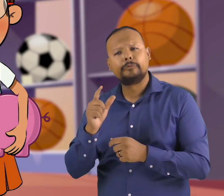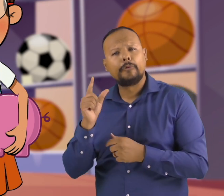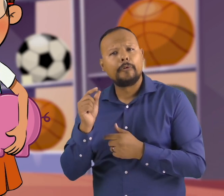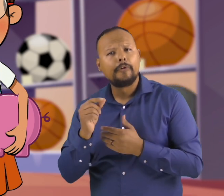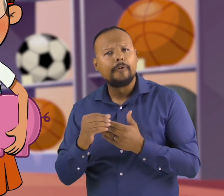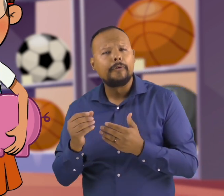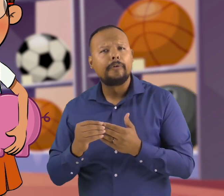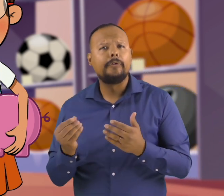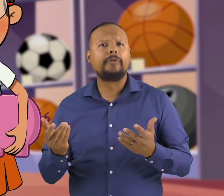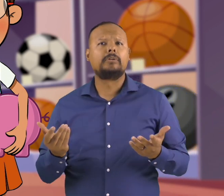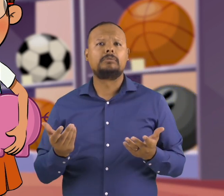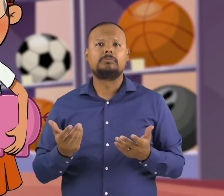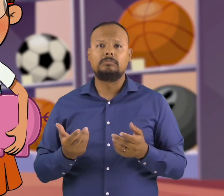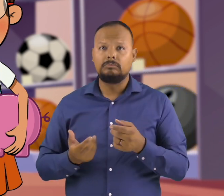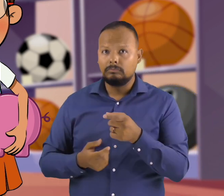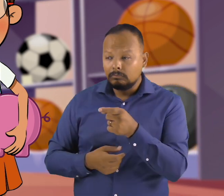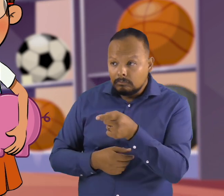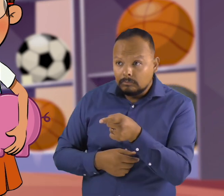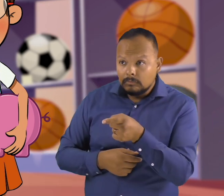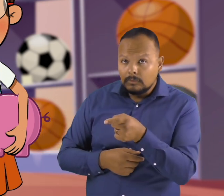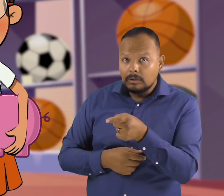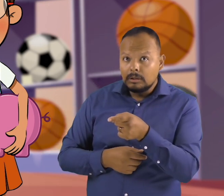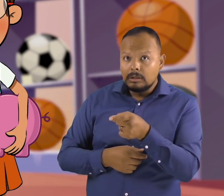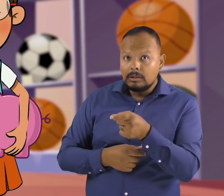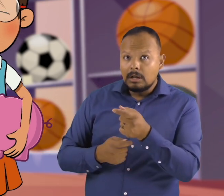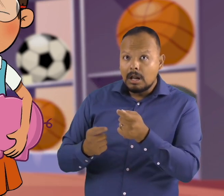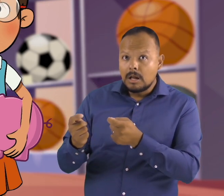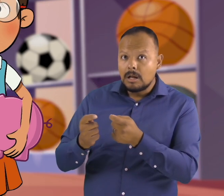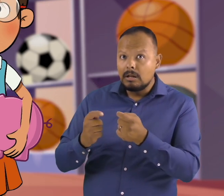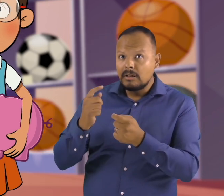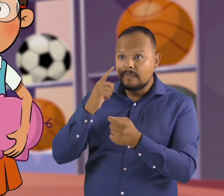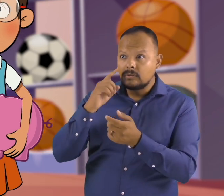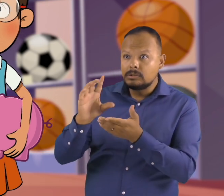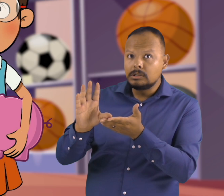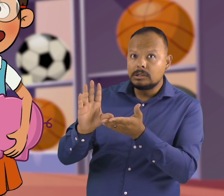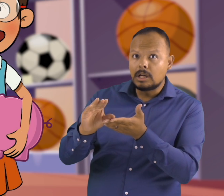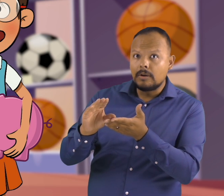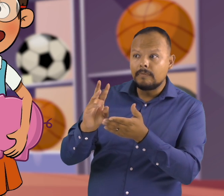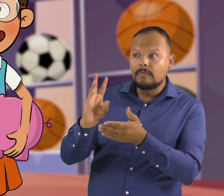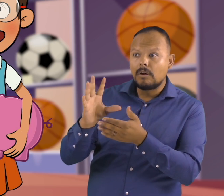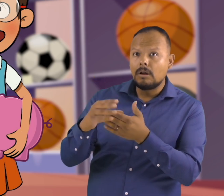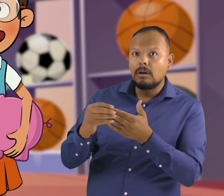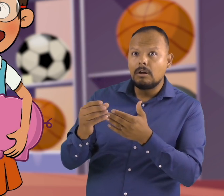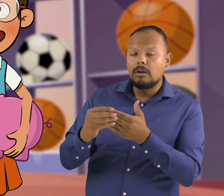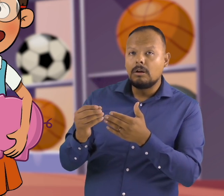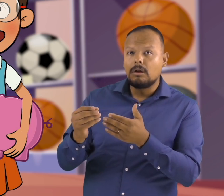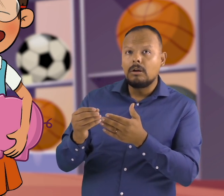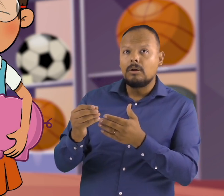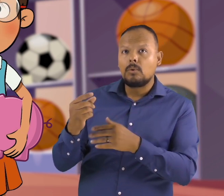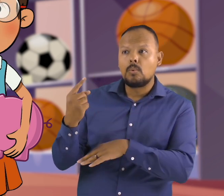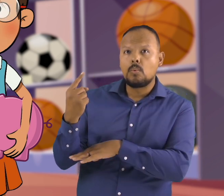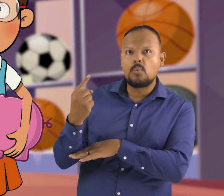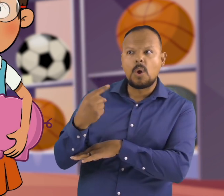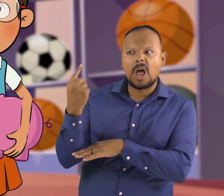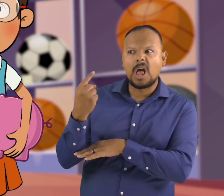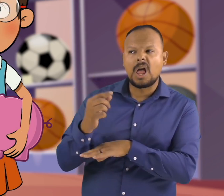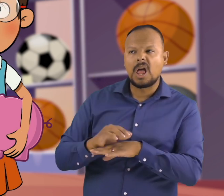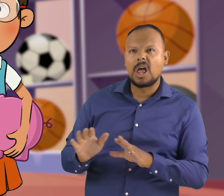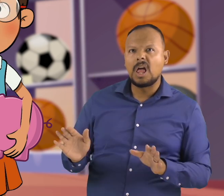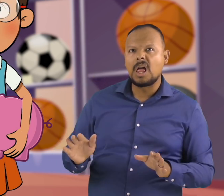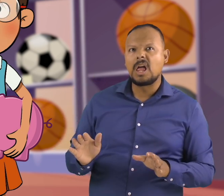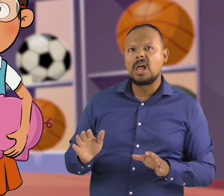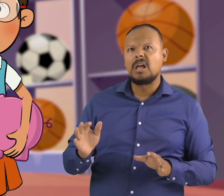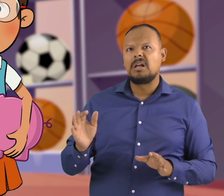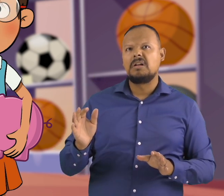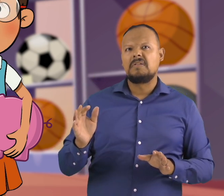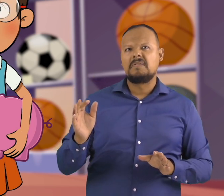finds out that the rollerblades she wants will go on sale for $65 for one day only